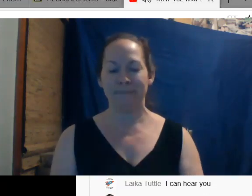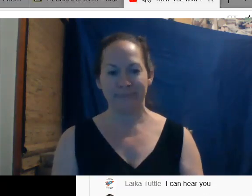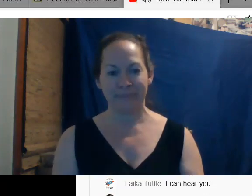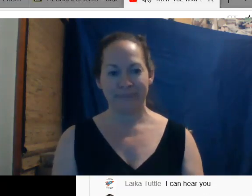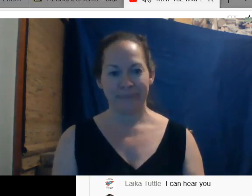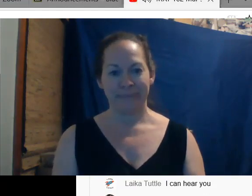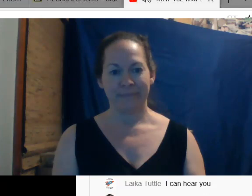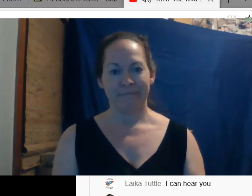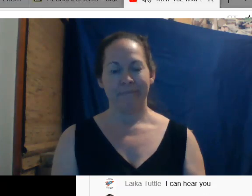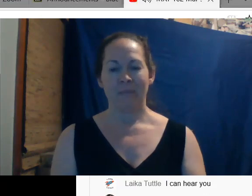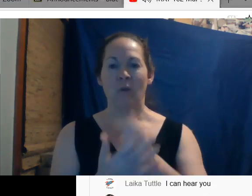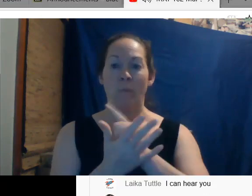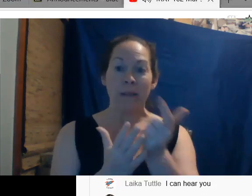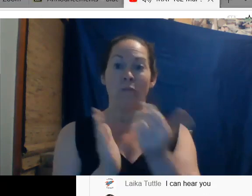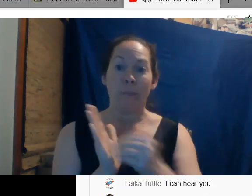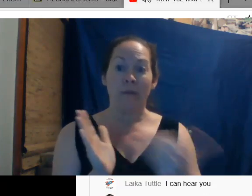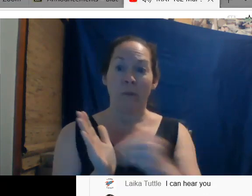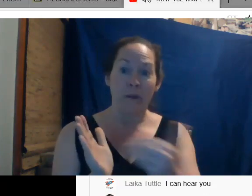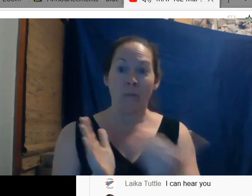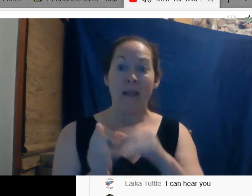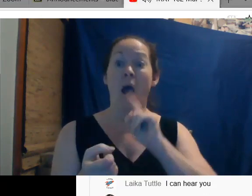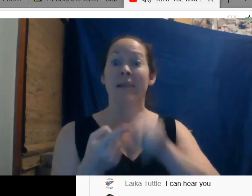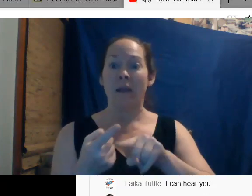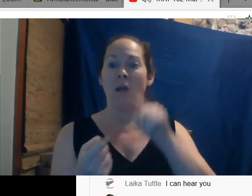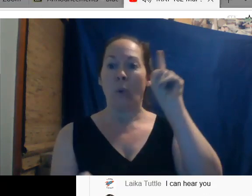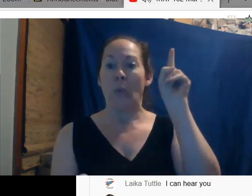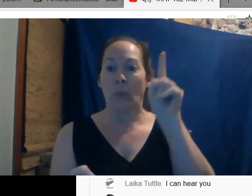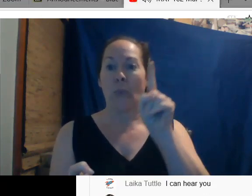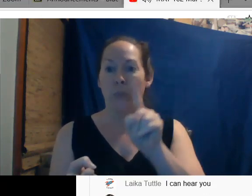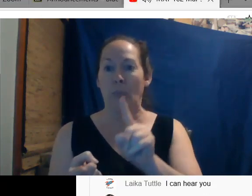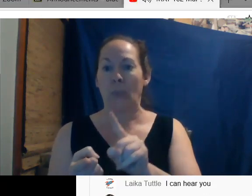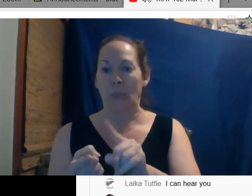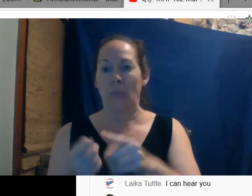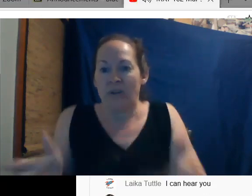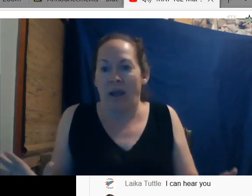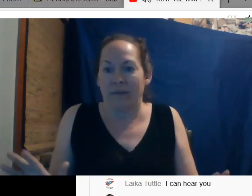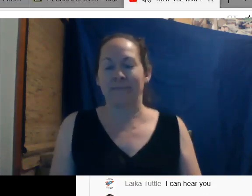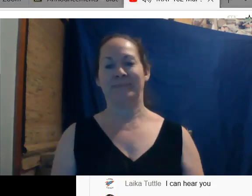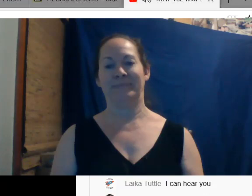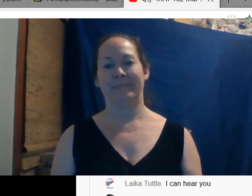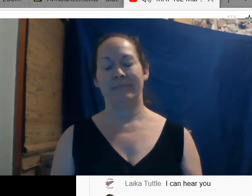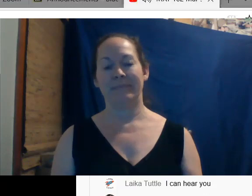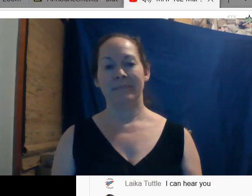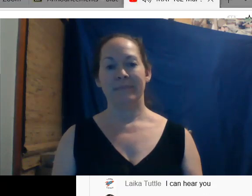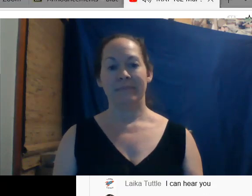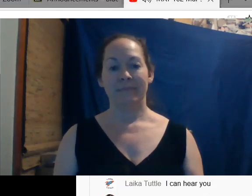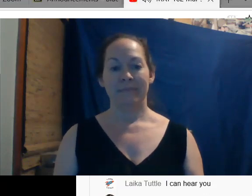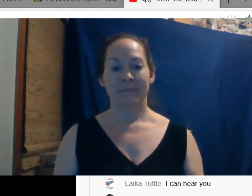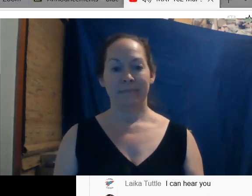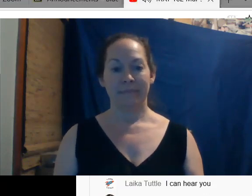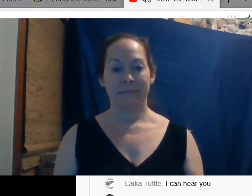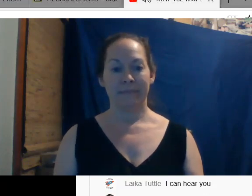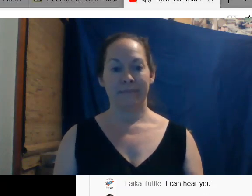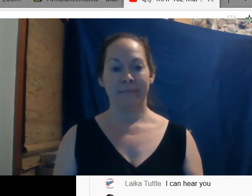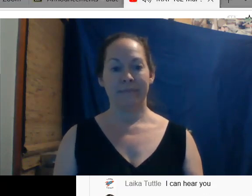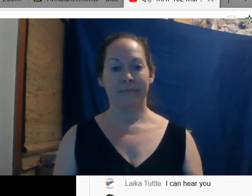we repeat until we're down, we've cleared the ones place. Always line up the powers of x. And I'll start off next